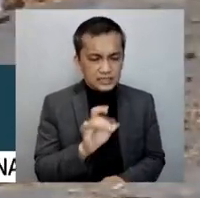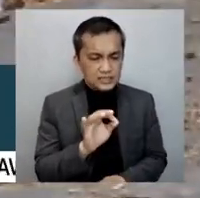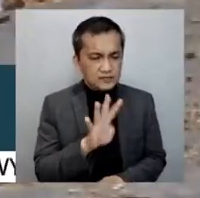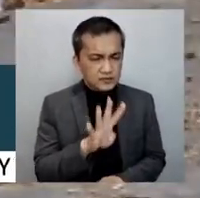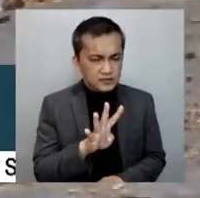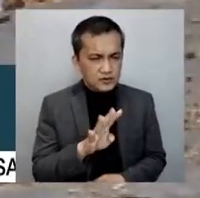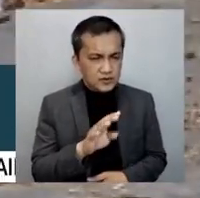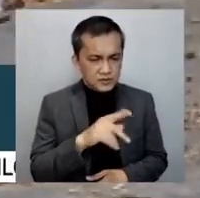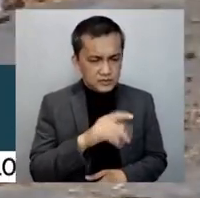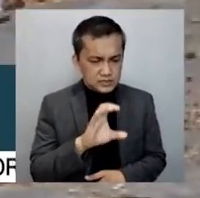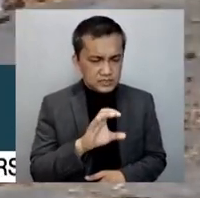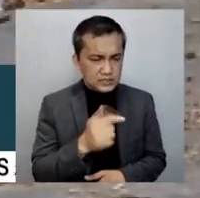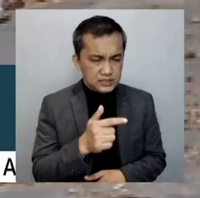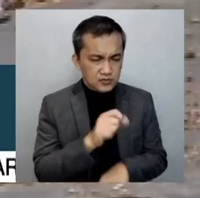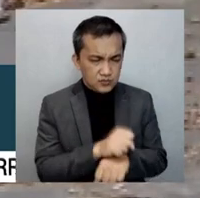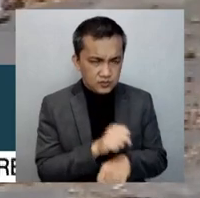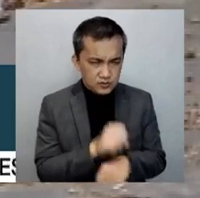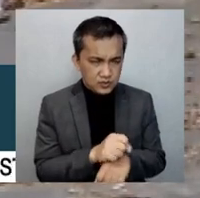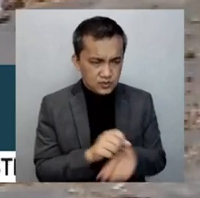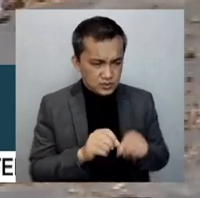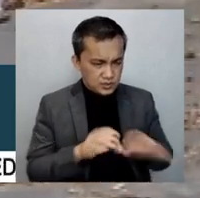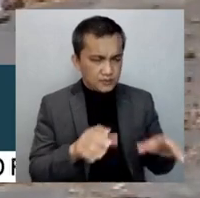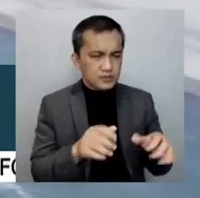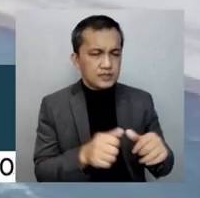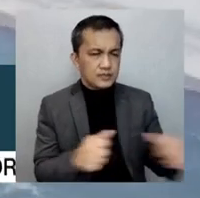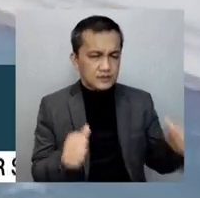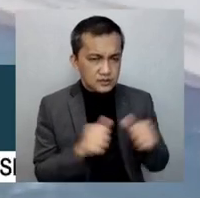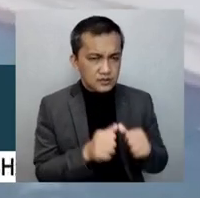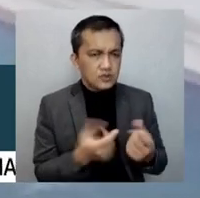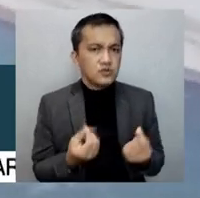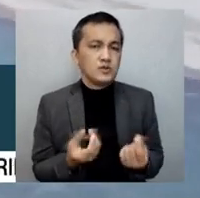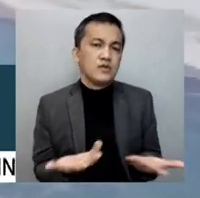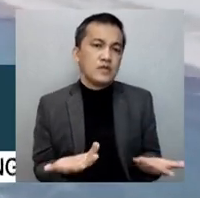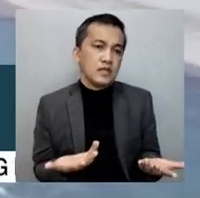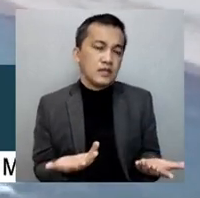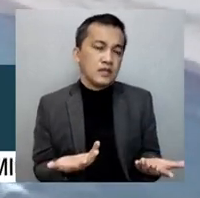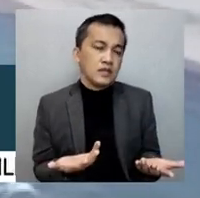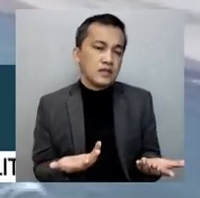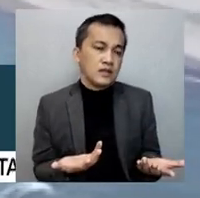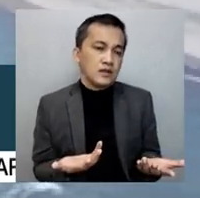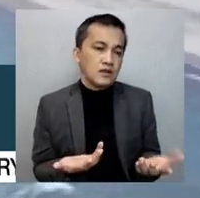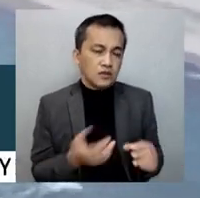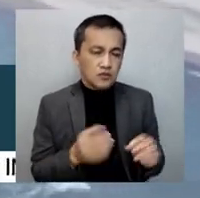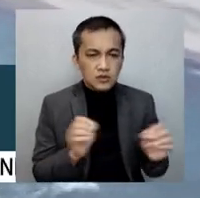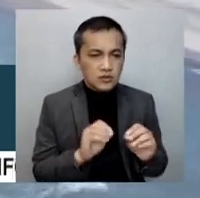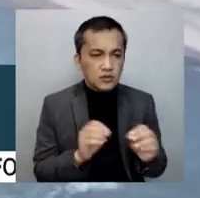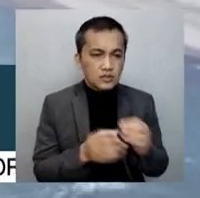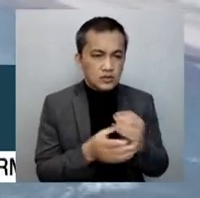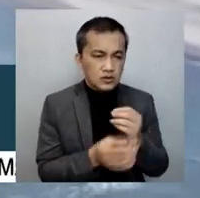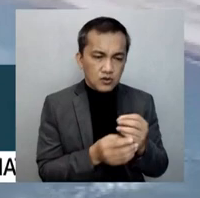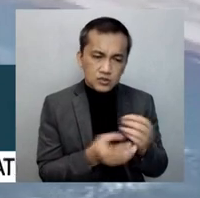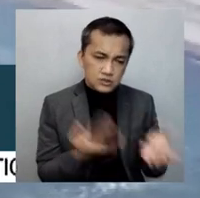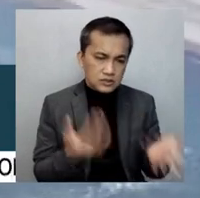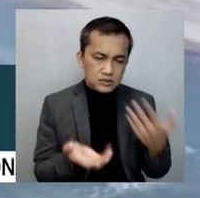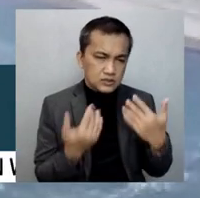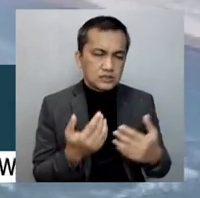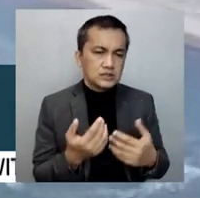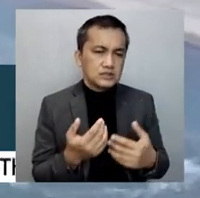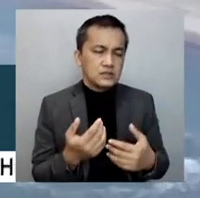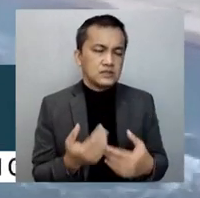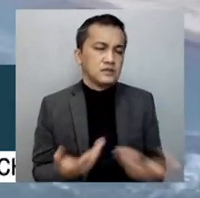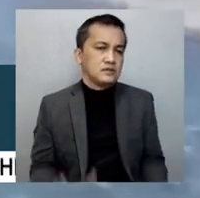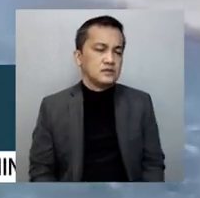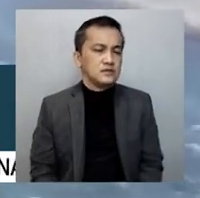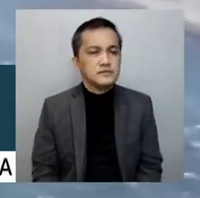Guard personnel deployed in the area and doing nothing anymore because there is no more oil to remove from the sea.